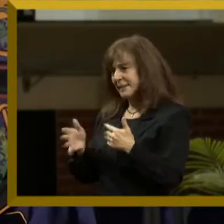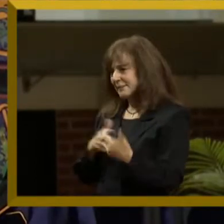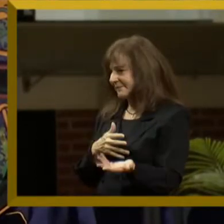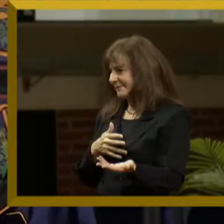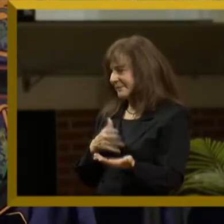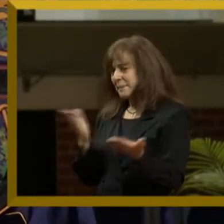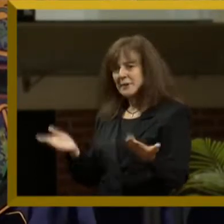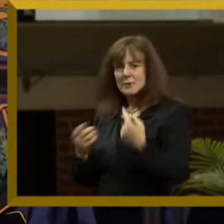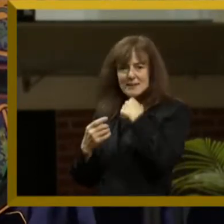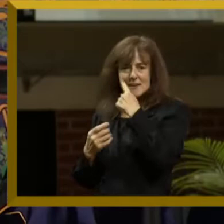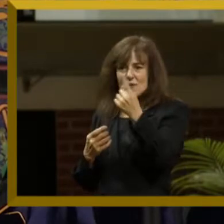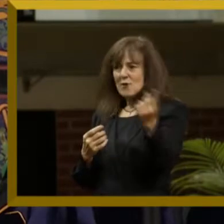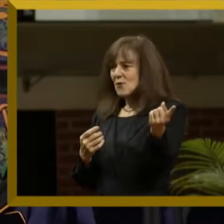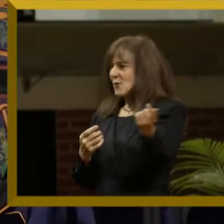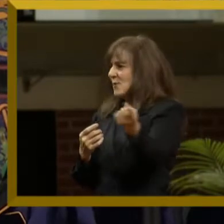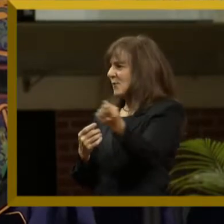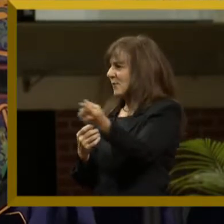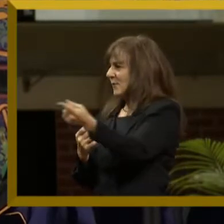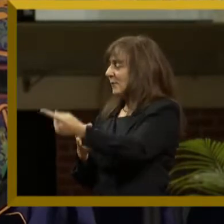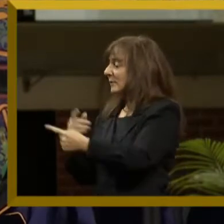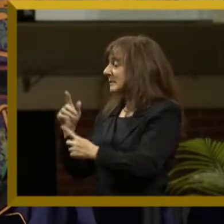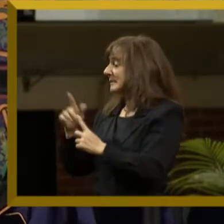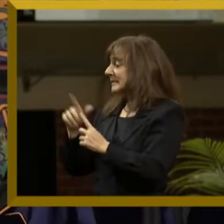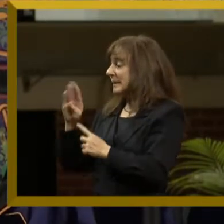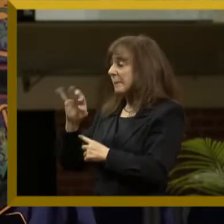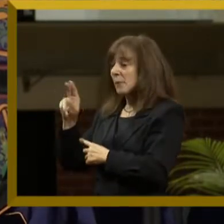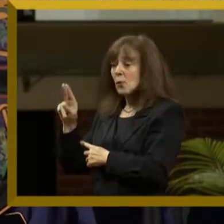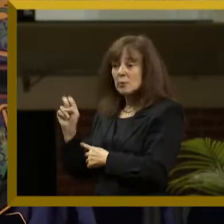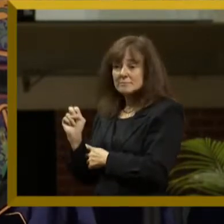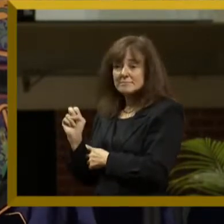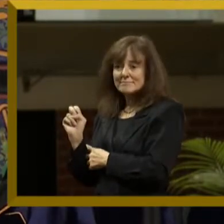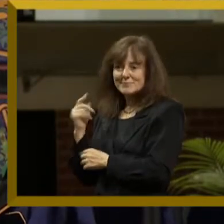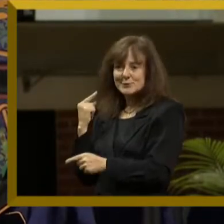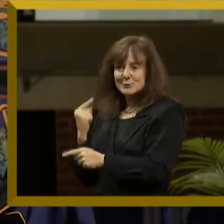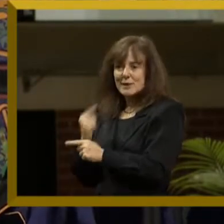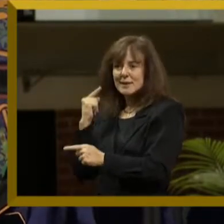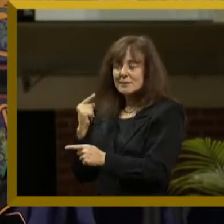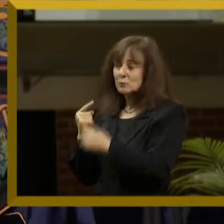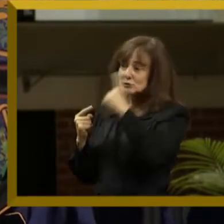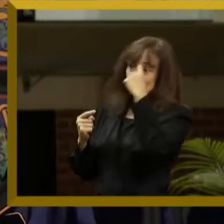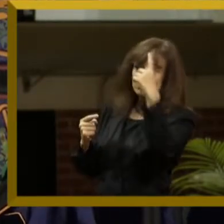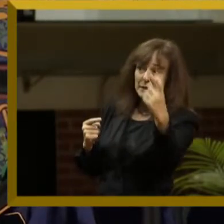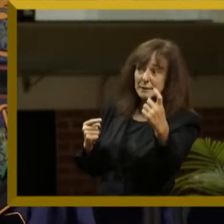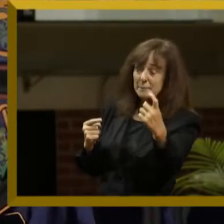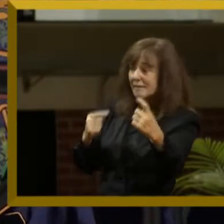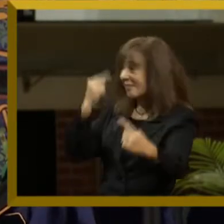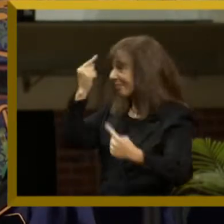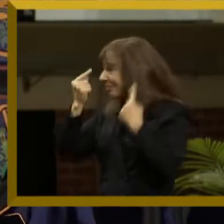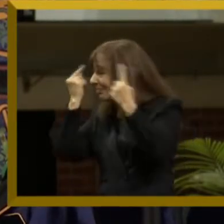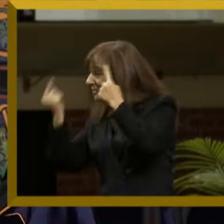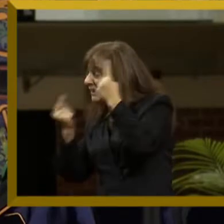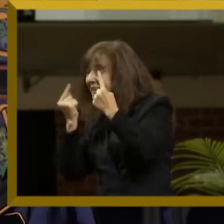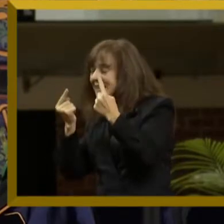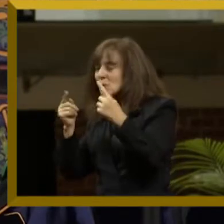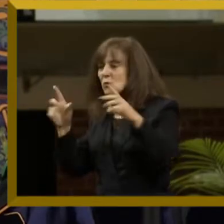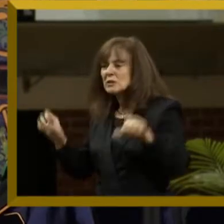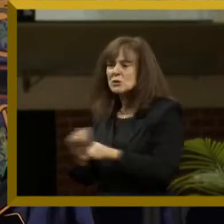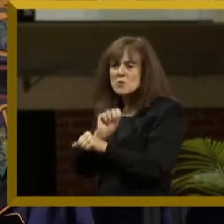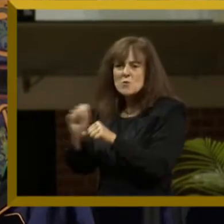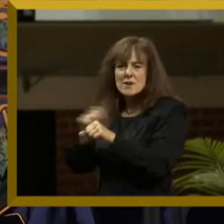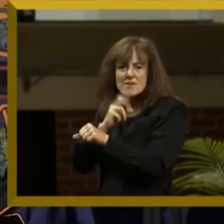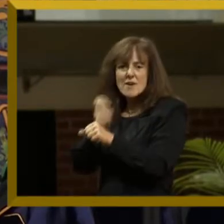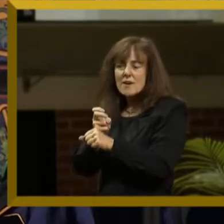here to tell you that T. Boone Pickens was right. What you dream about, what you think about, and what you work